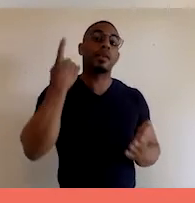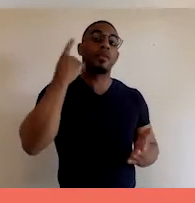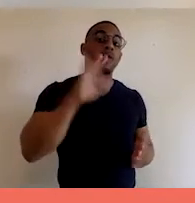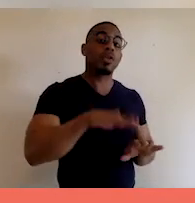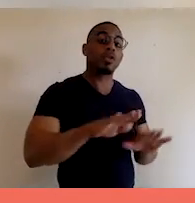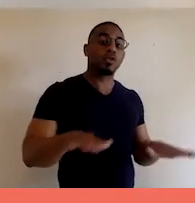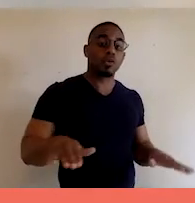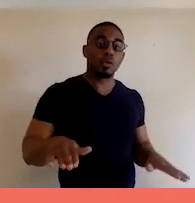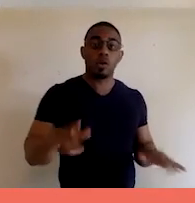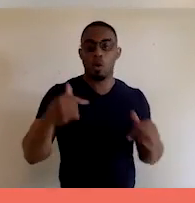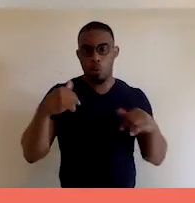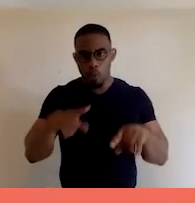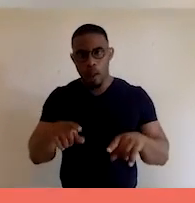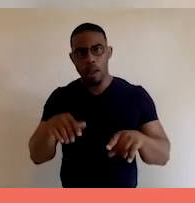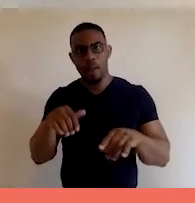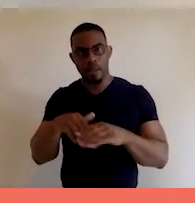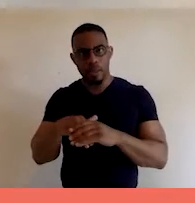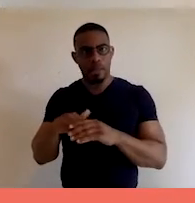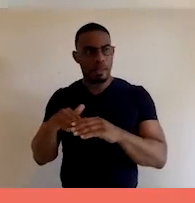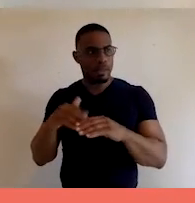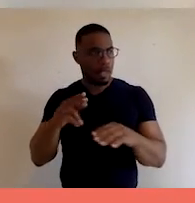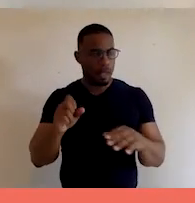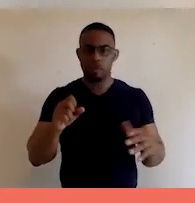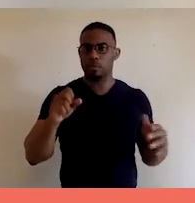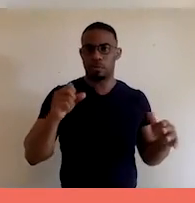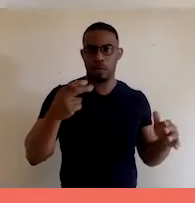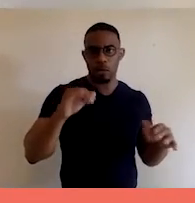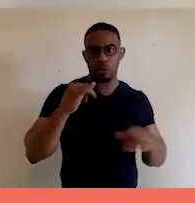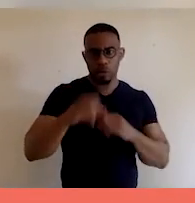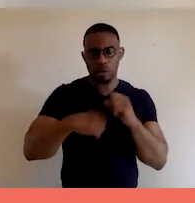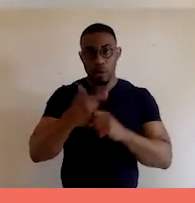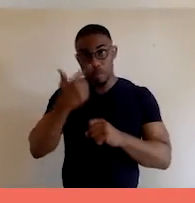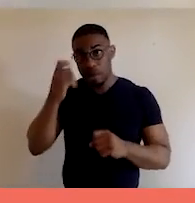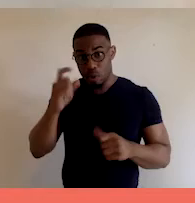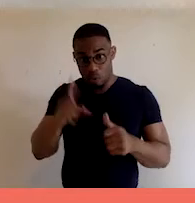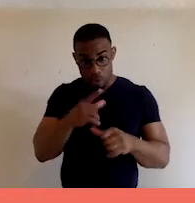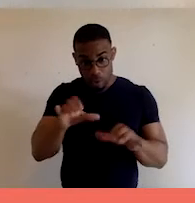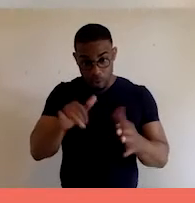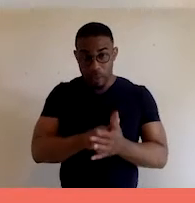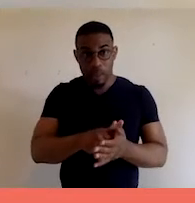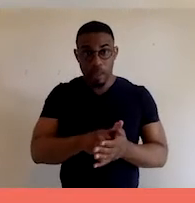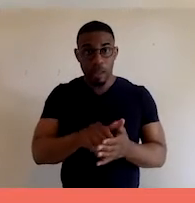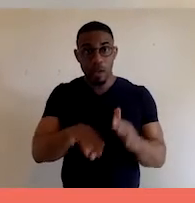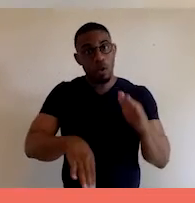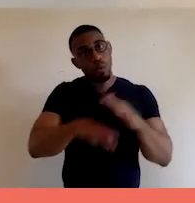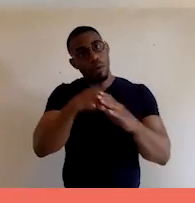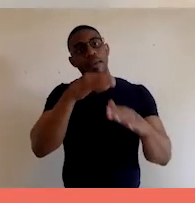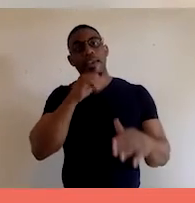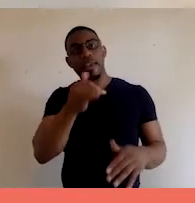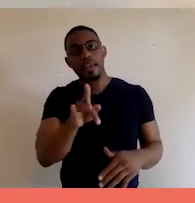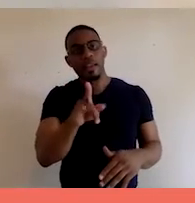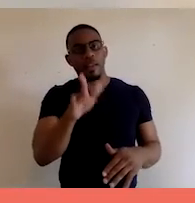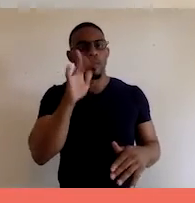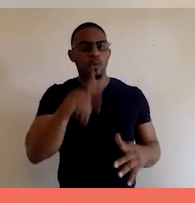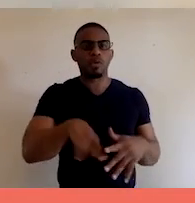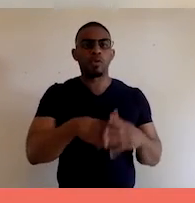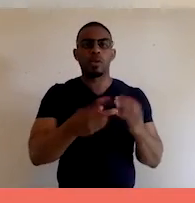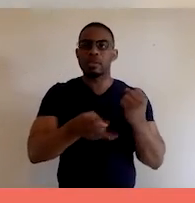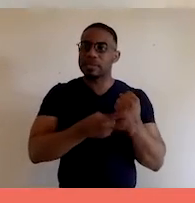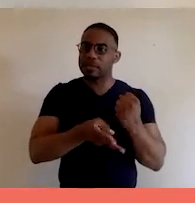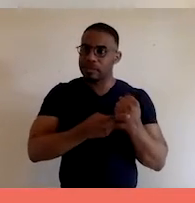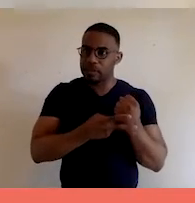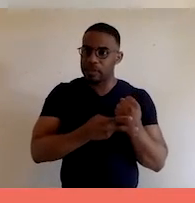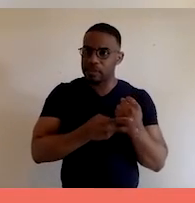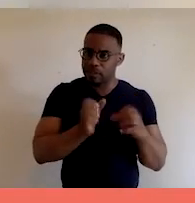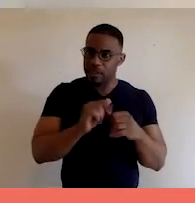their children while they're in your junior high school years and their high school years. Because once they do that, you reach 18, you're going to start saving.